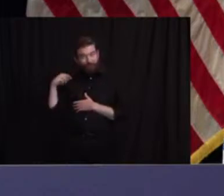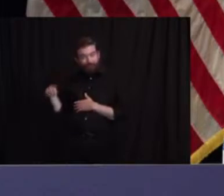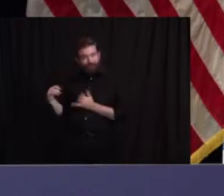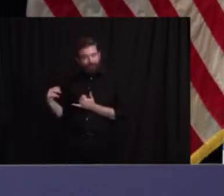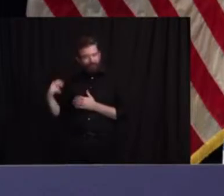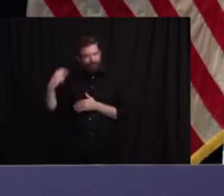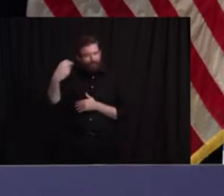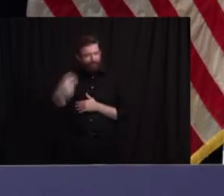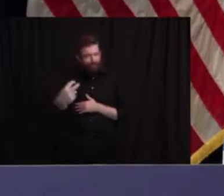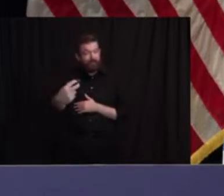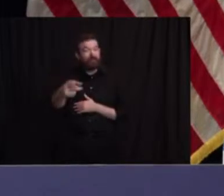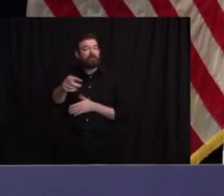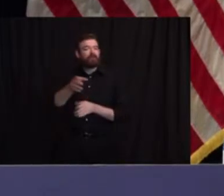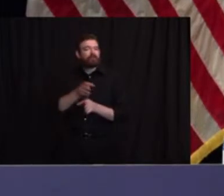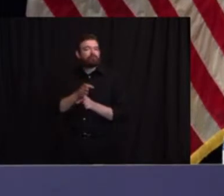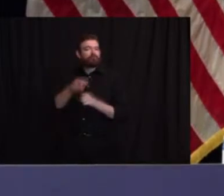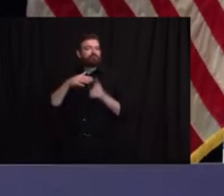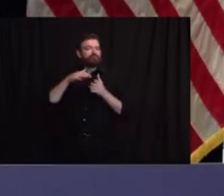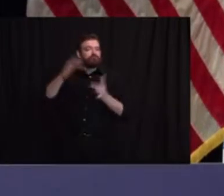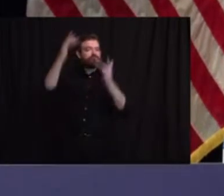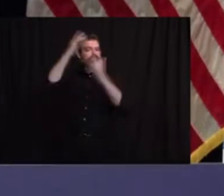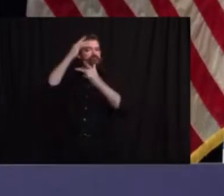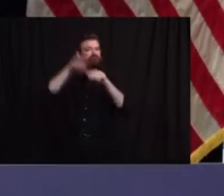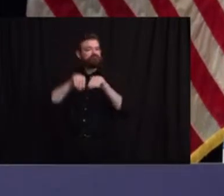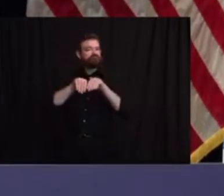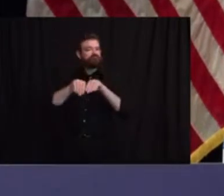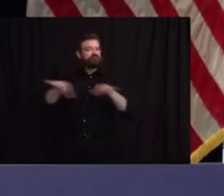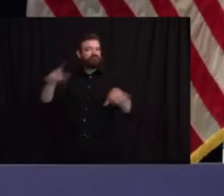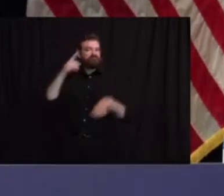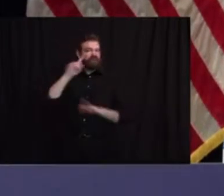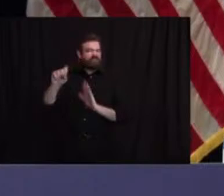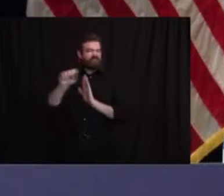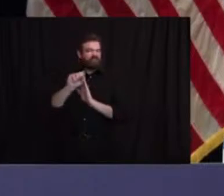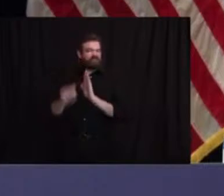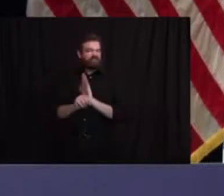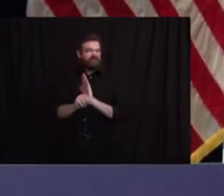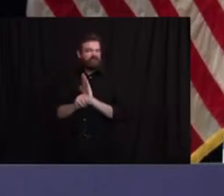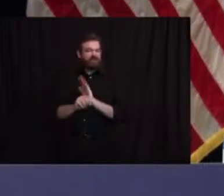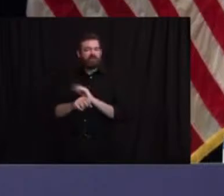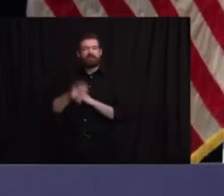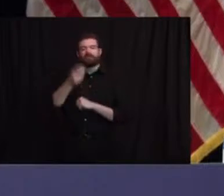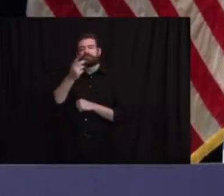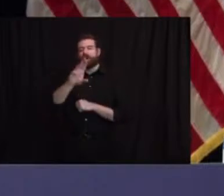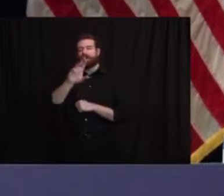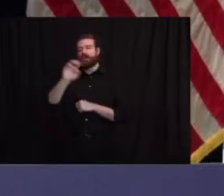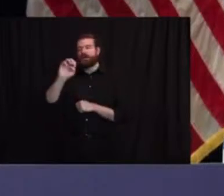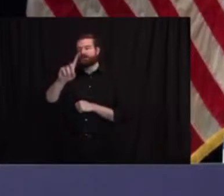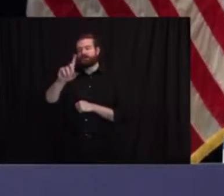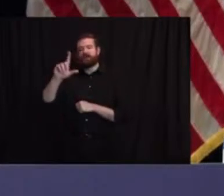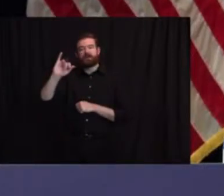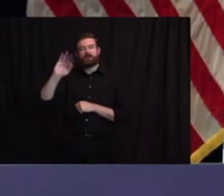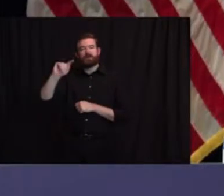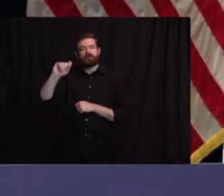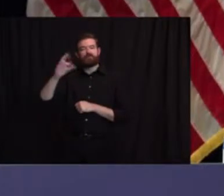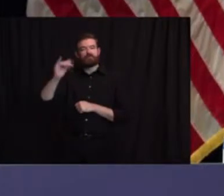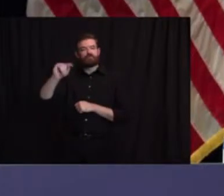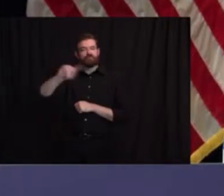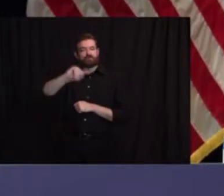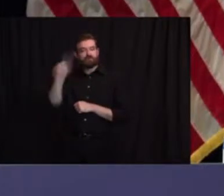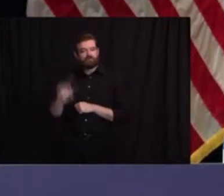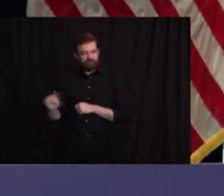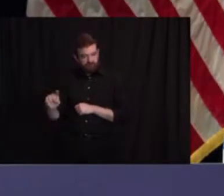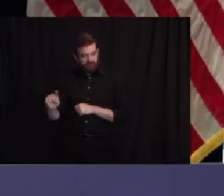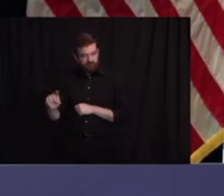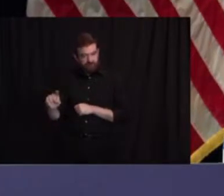Service Medical Director, Dr. Ed Lifshitz. To my far left, State Police Superintendent, another familiar face, Colonel Pat Callahan. And then we have